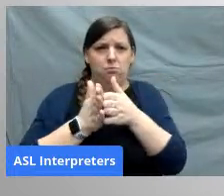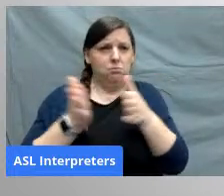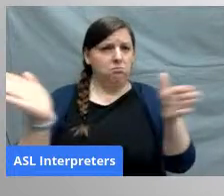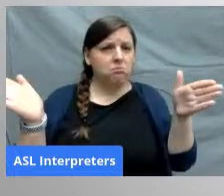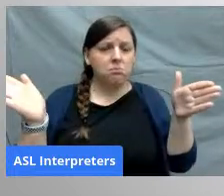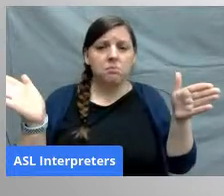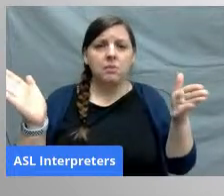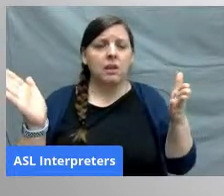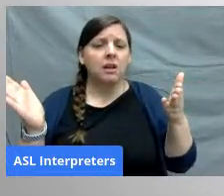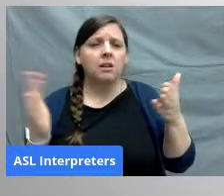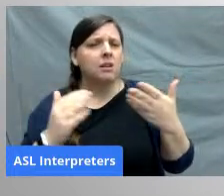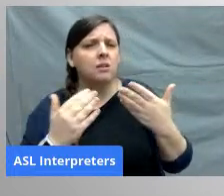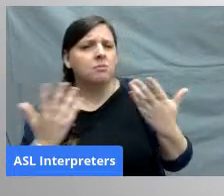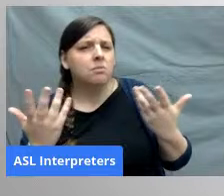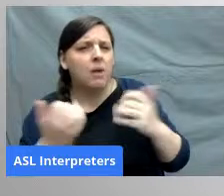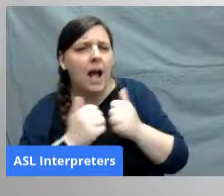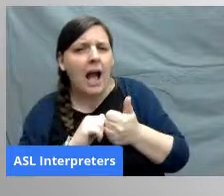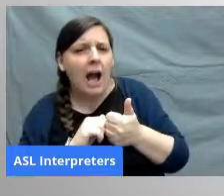work?